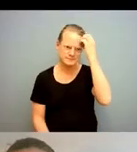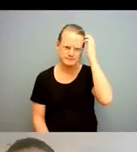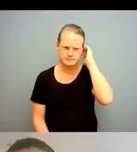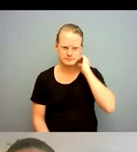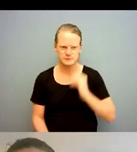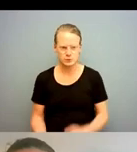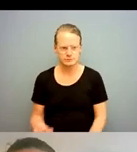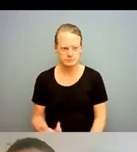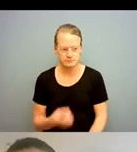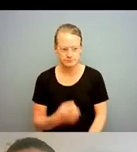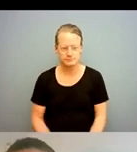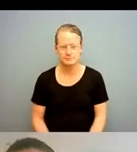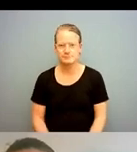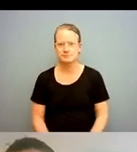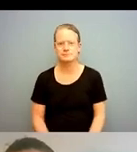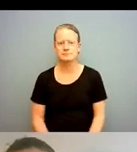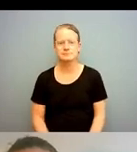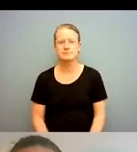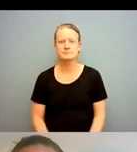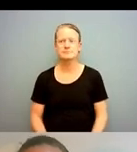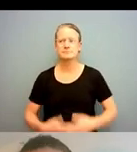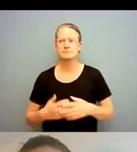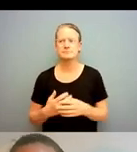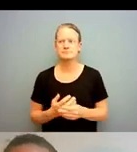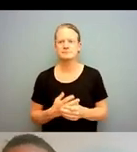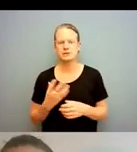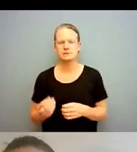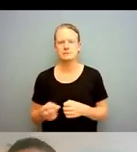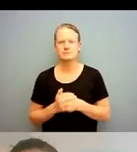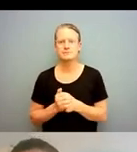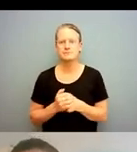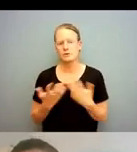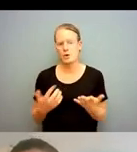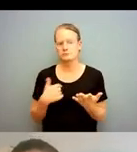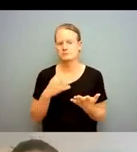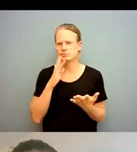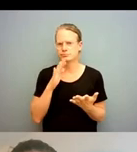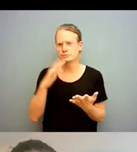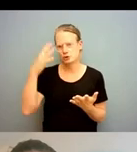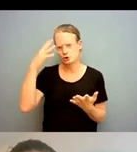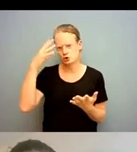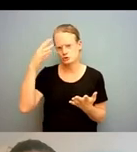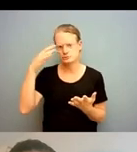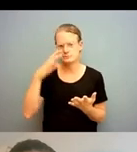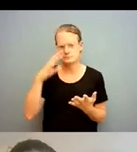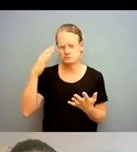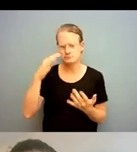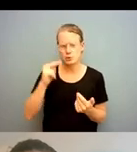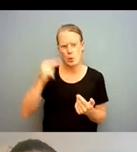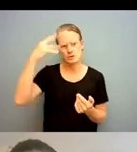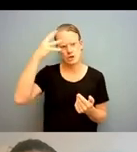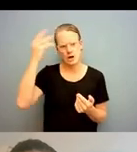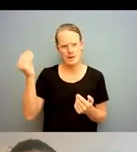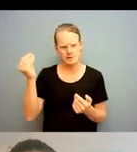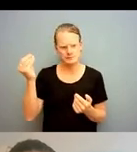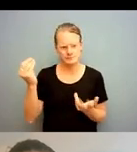I will speak in Northern Sami language. So, ja antaa siinä alku sinne challan